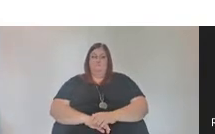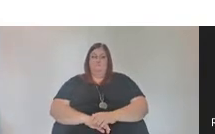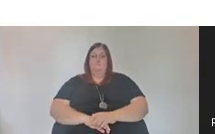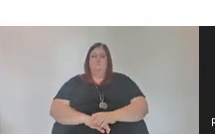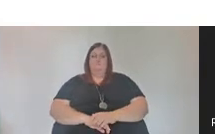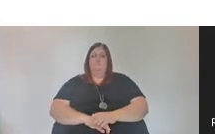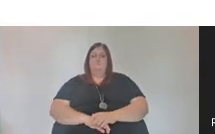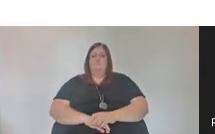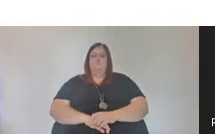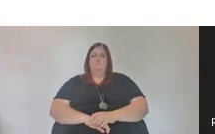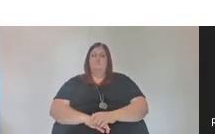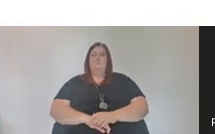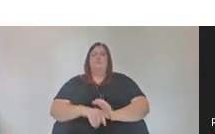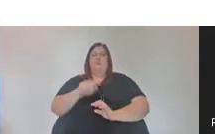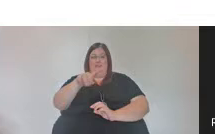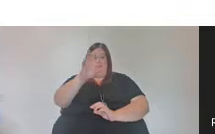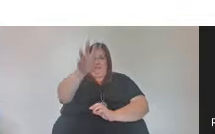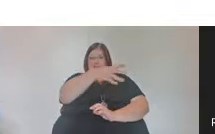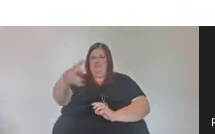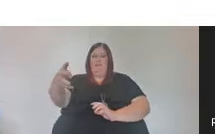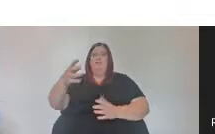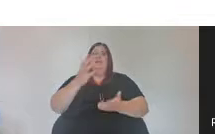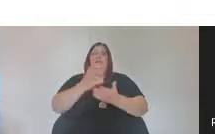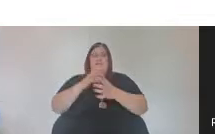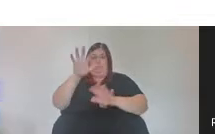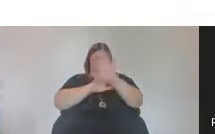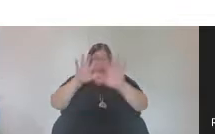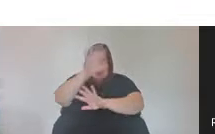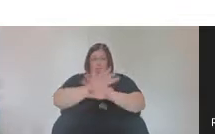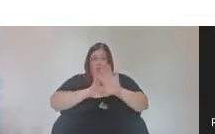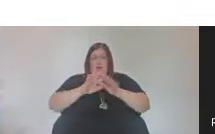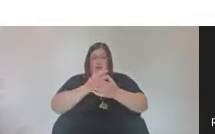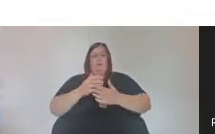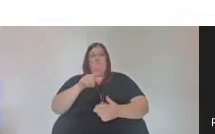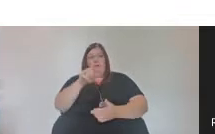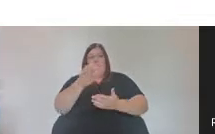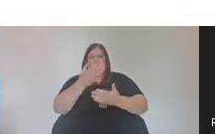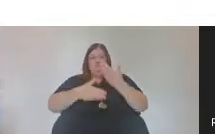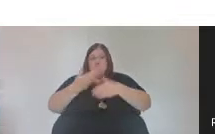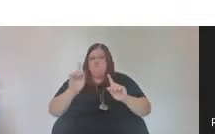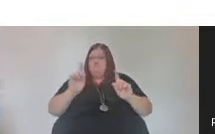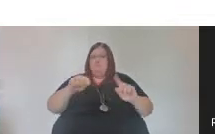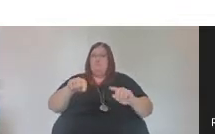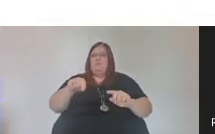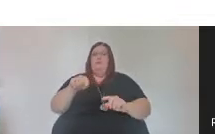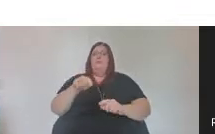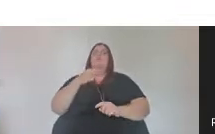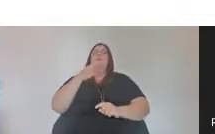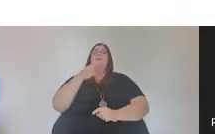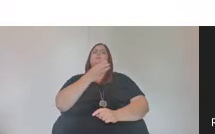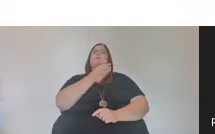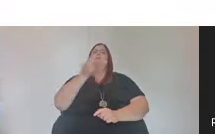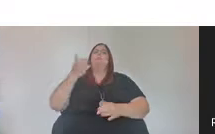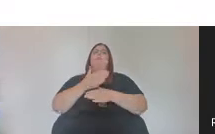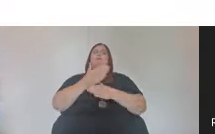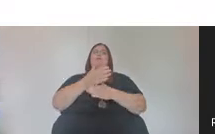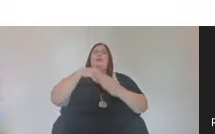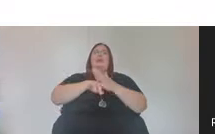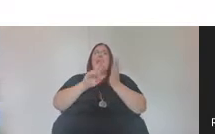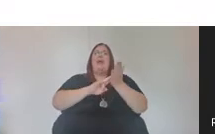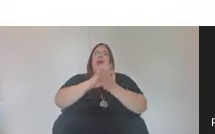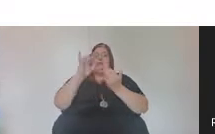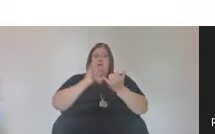So this is a slightly complex slide, but what essentially this is saying is that the way that some NHS functions are arranged is